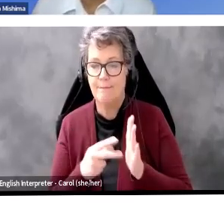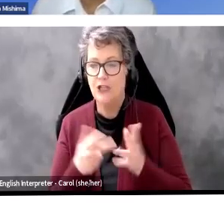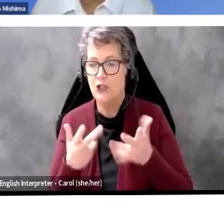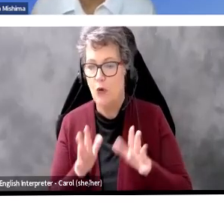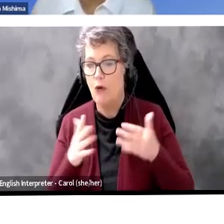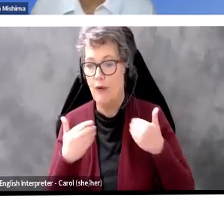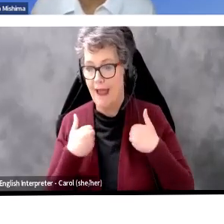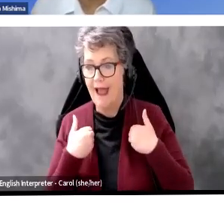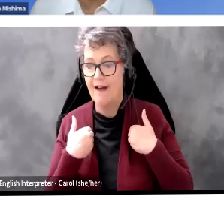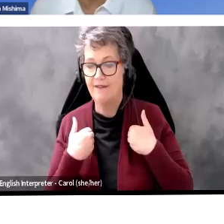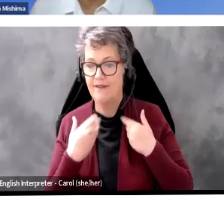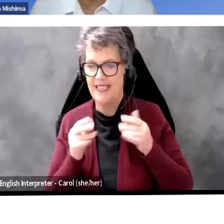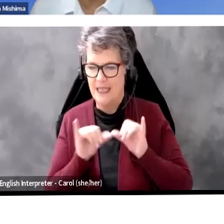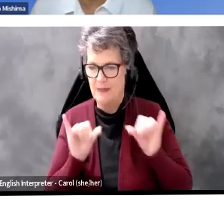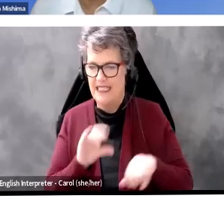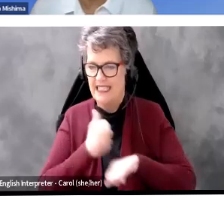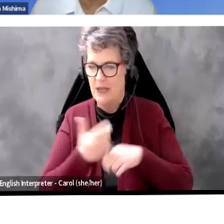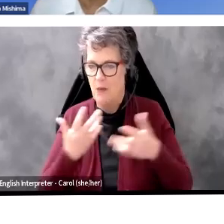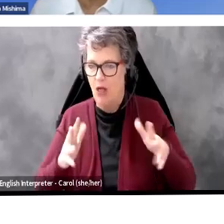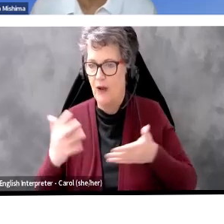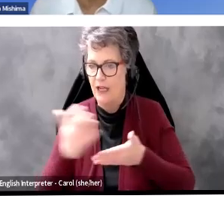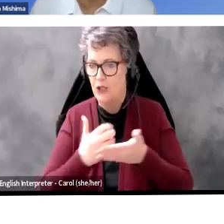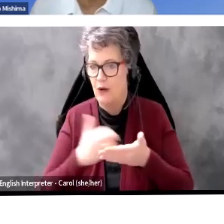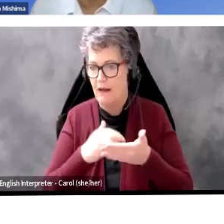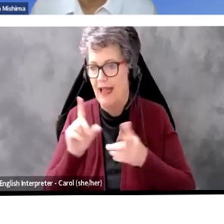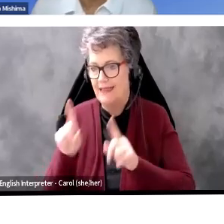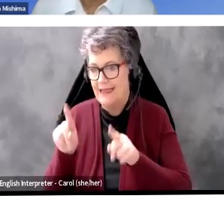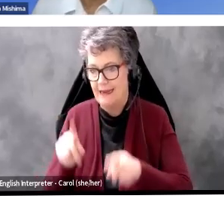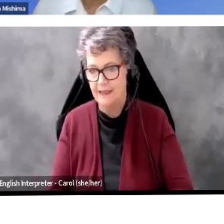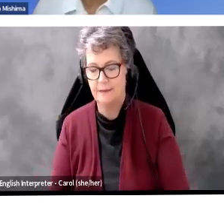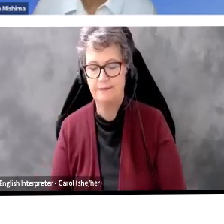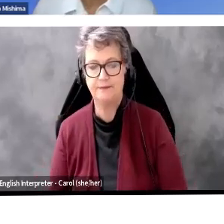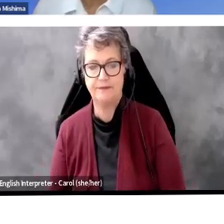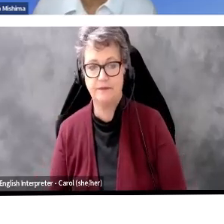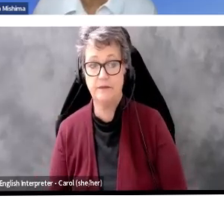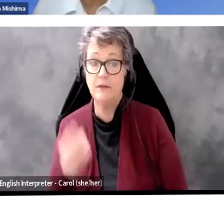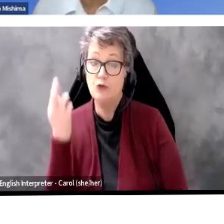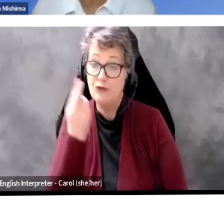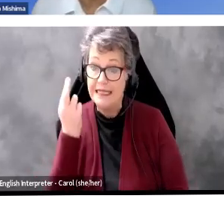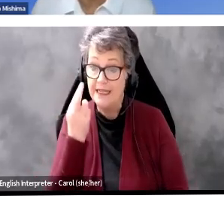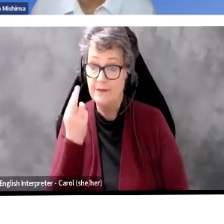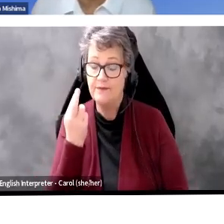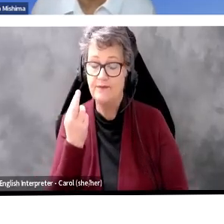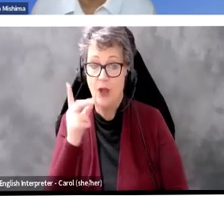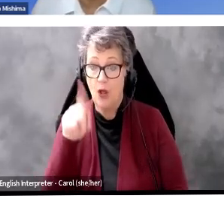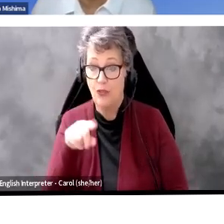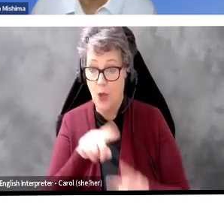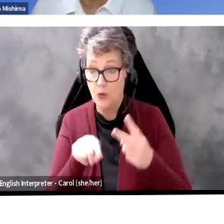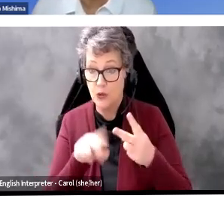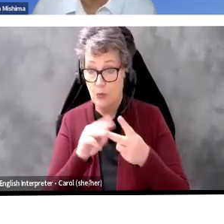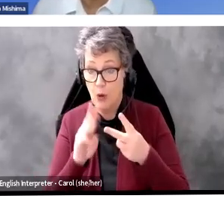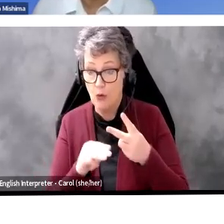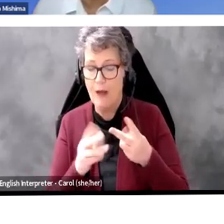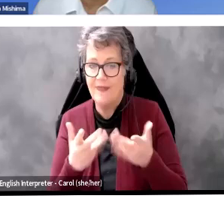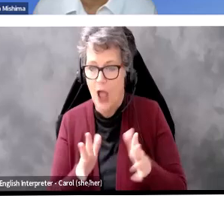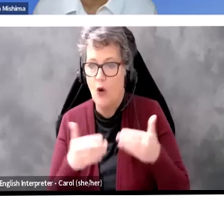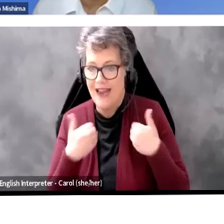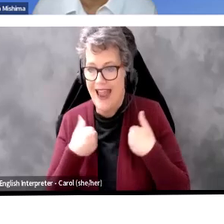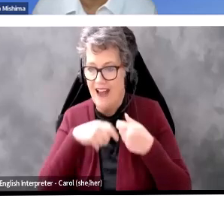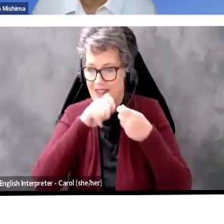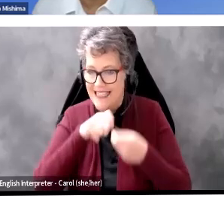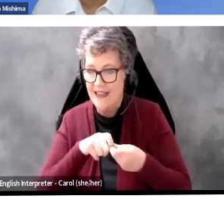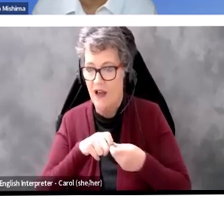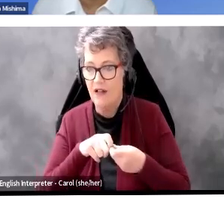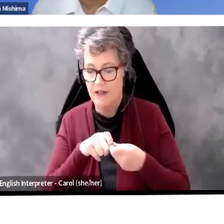of system in place to collect attendance for those programs. The reason being that those two programs have a lot of